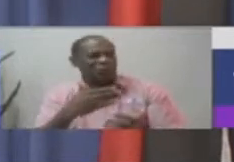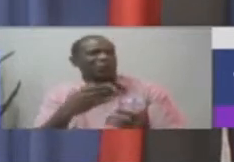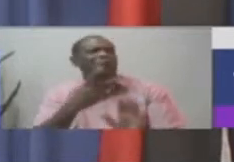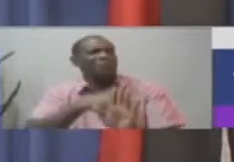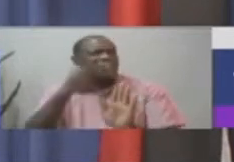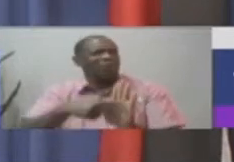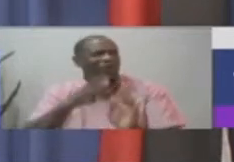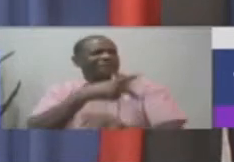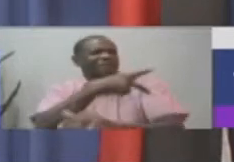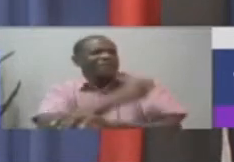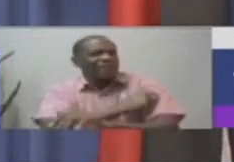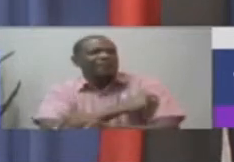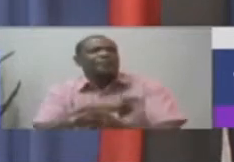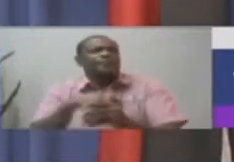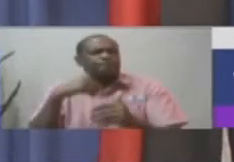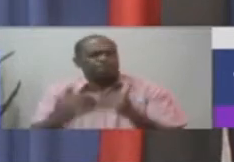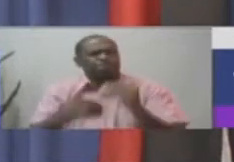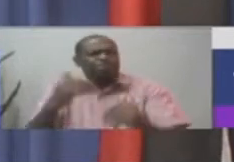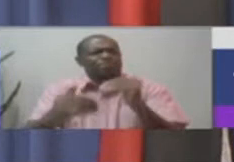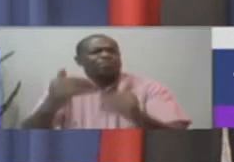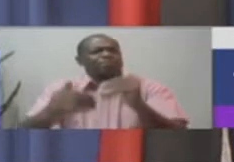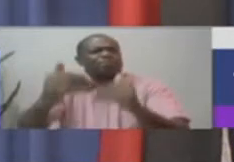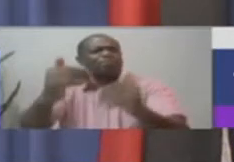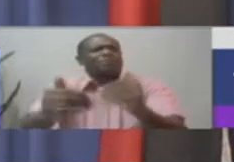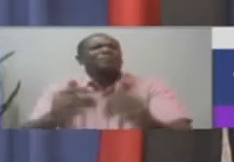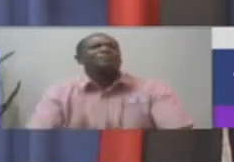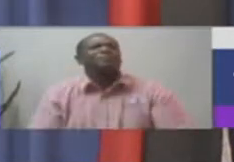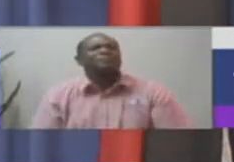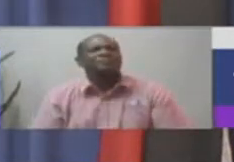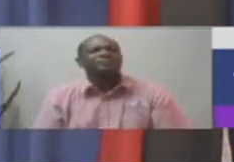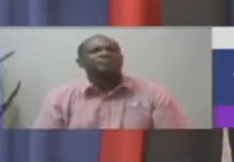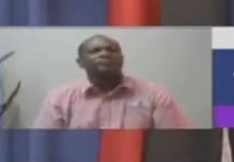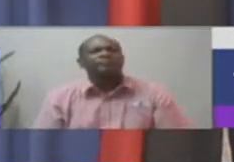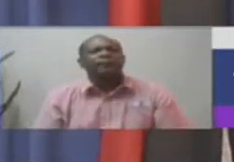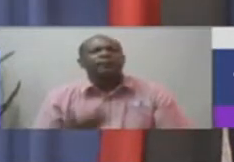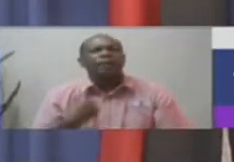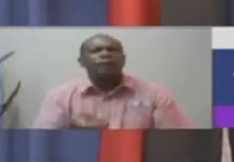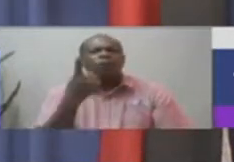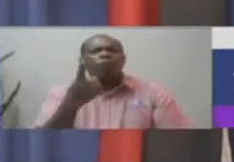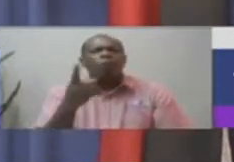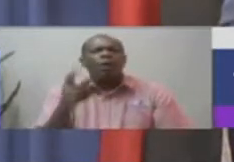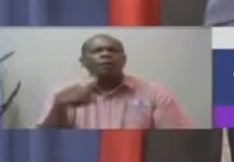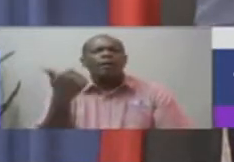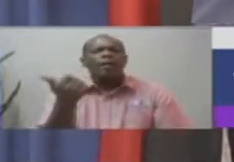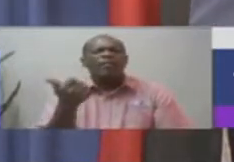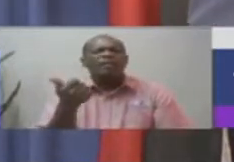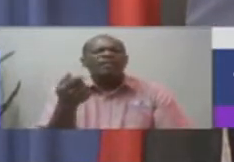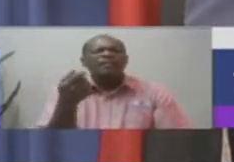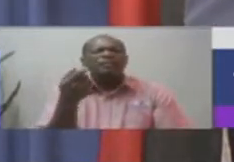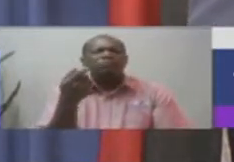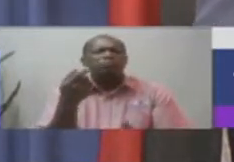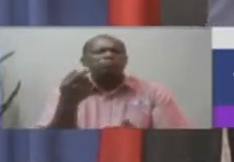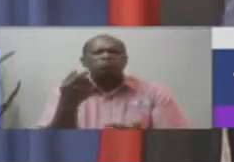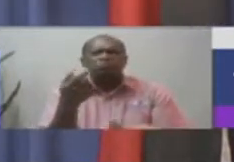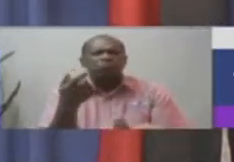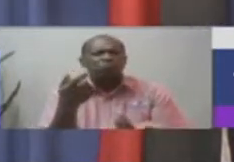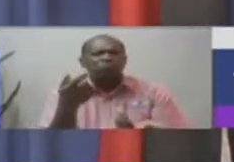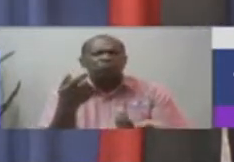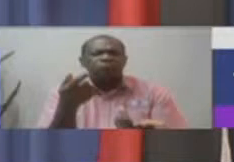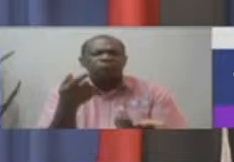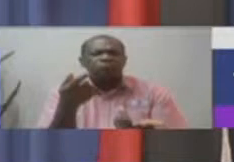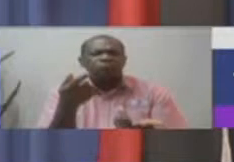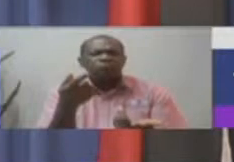considerably forward. We have one other minor inflow. Our friends